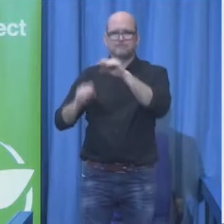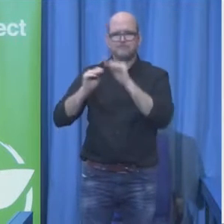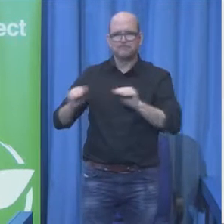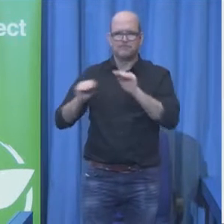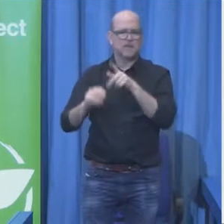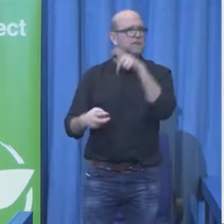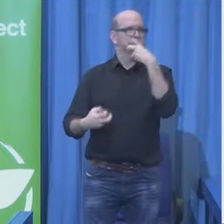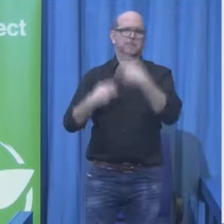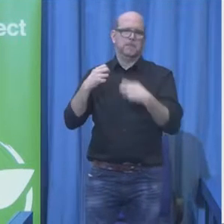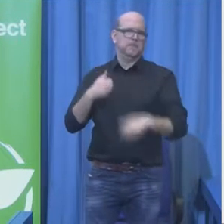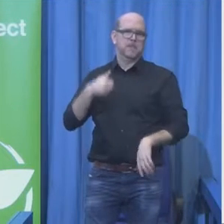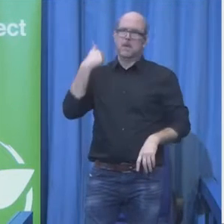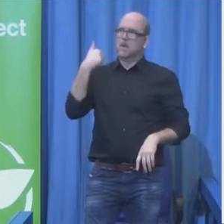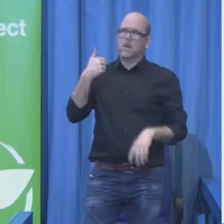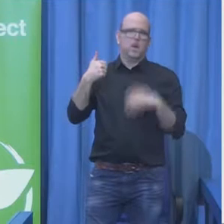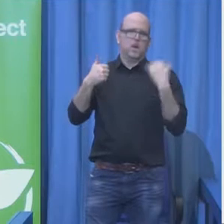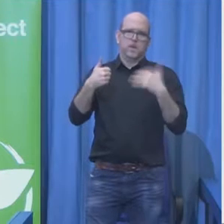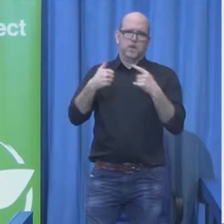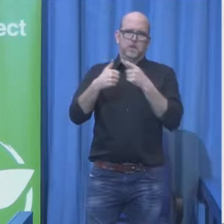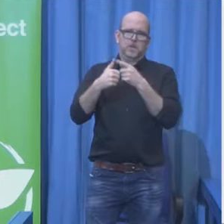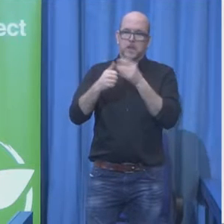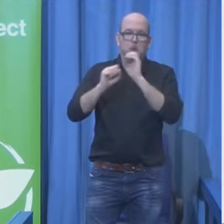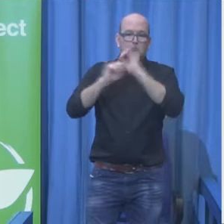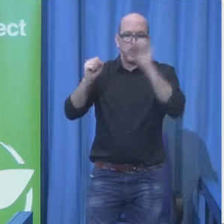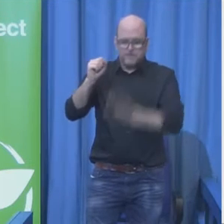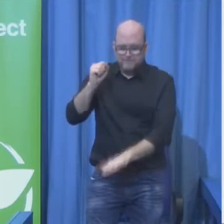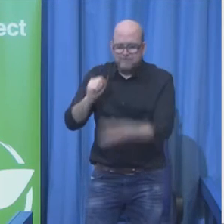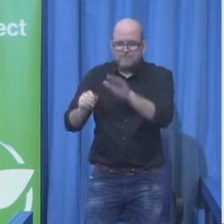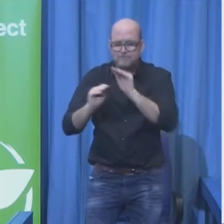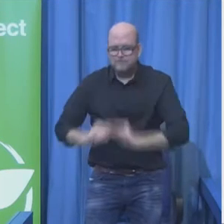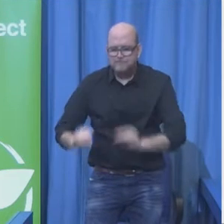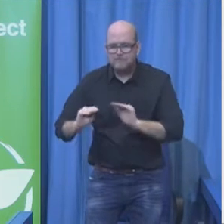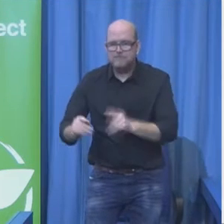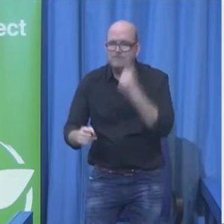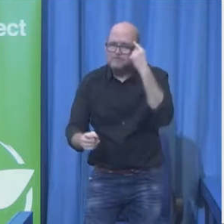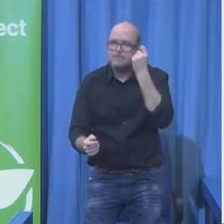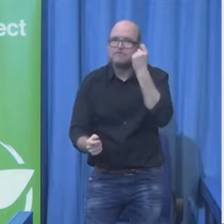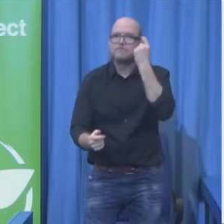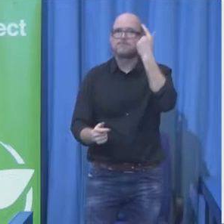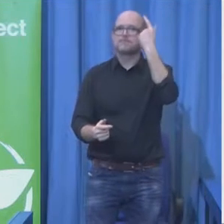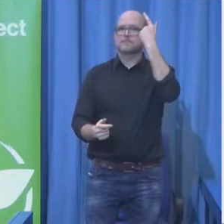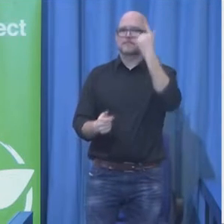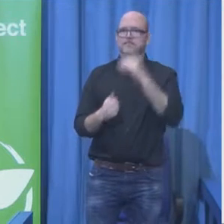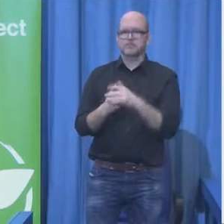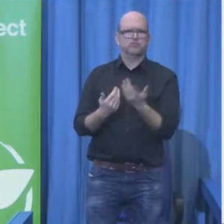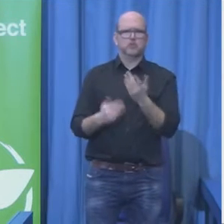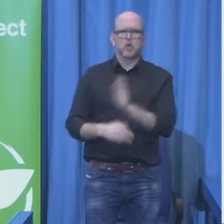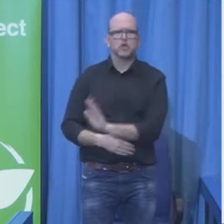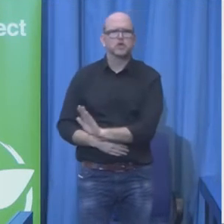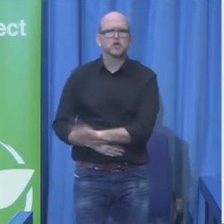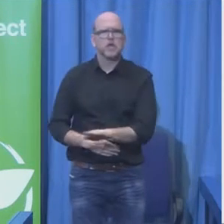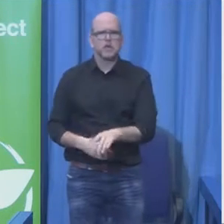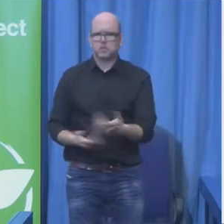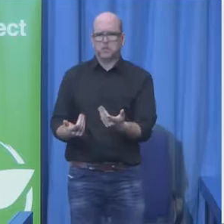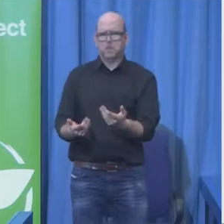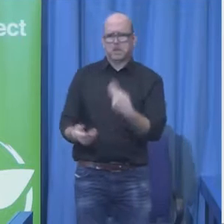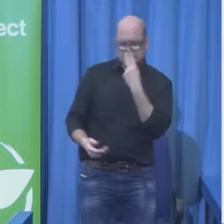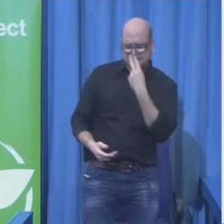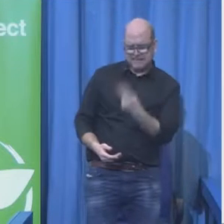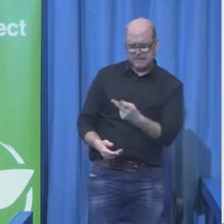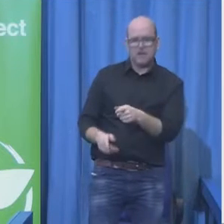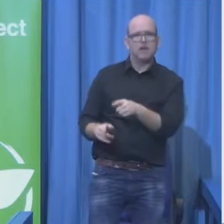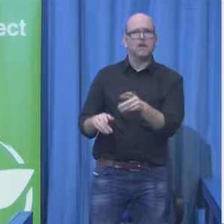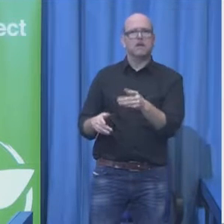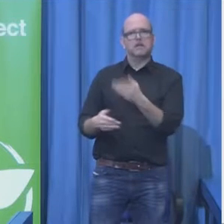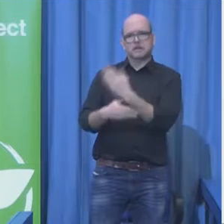back home. Not enough for the percentage of children, young people being educated, those